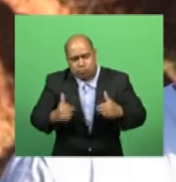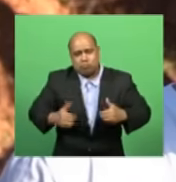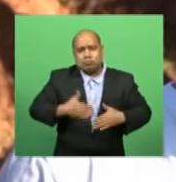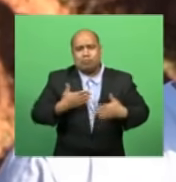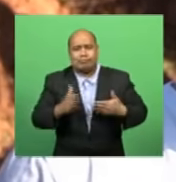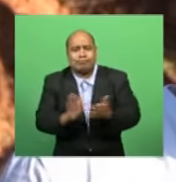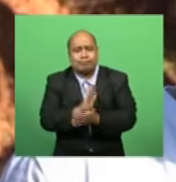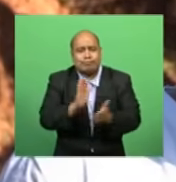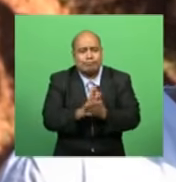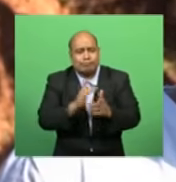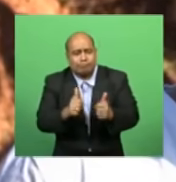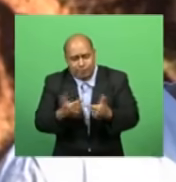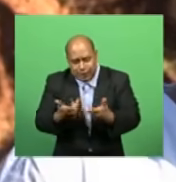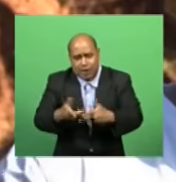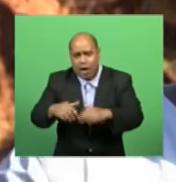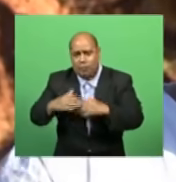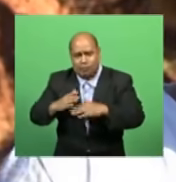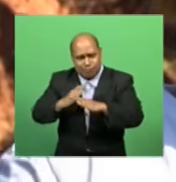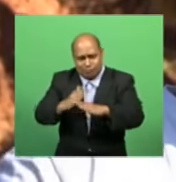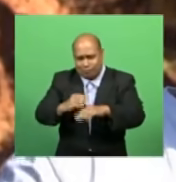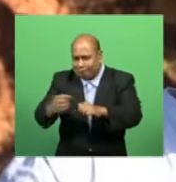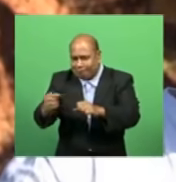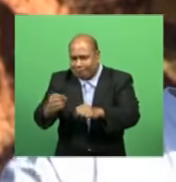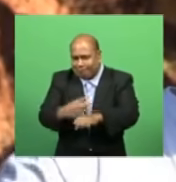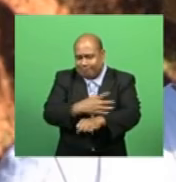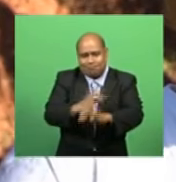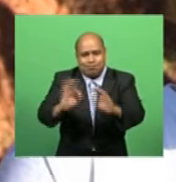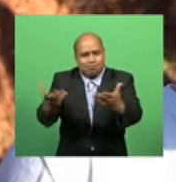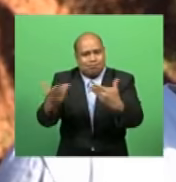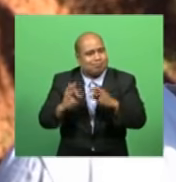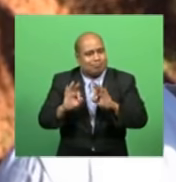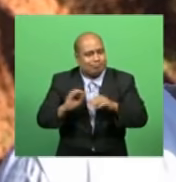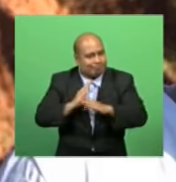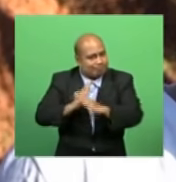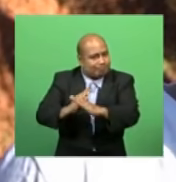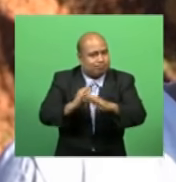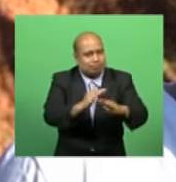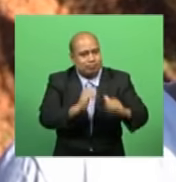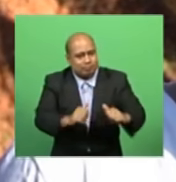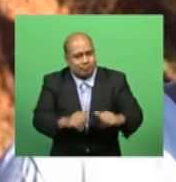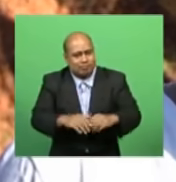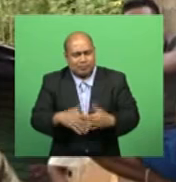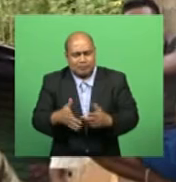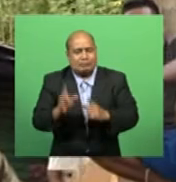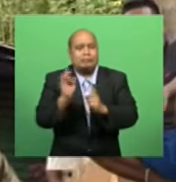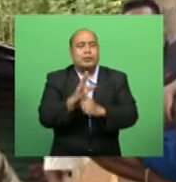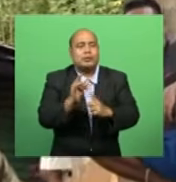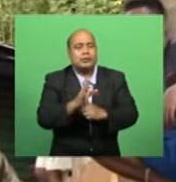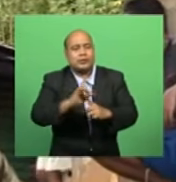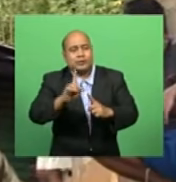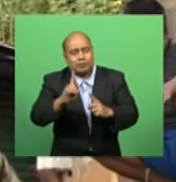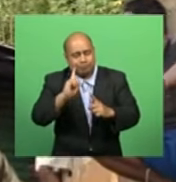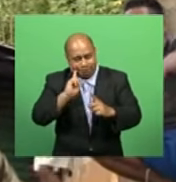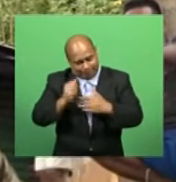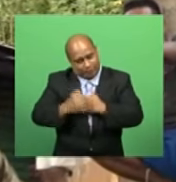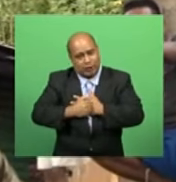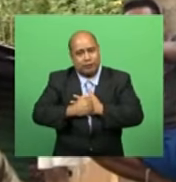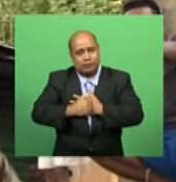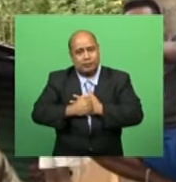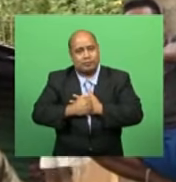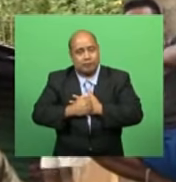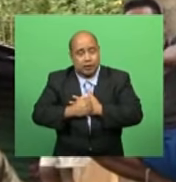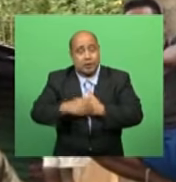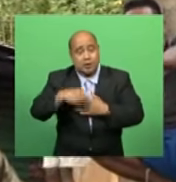COVID-19. I felt the most important thing about being locked down is being safe. The residents have also